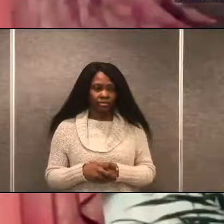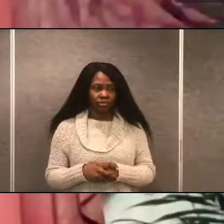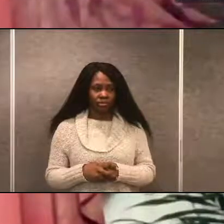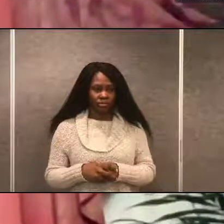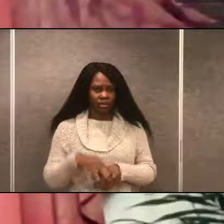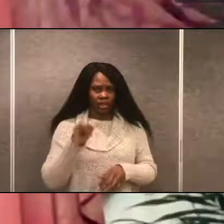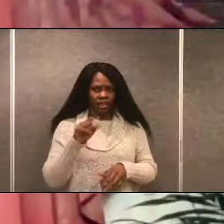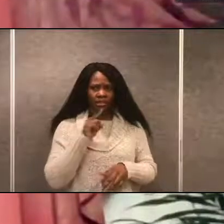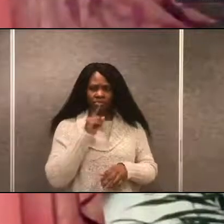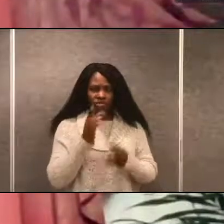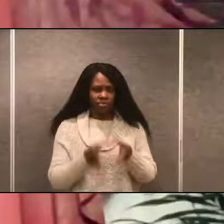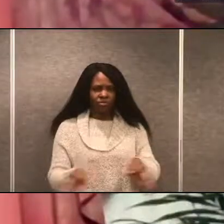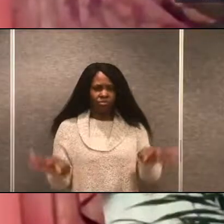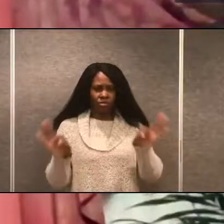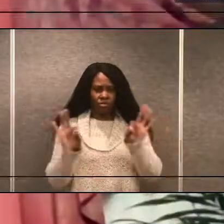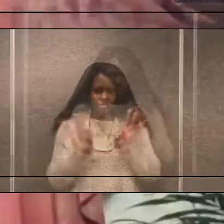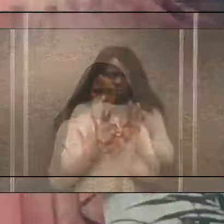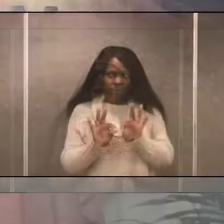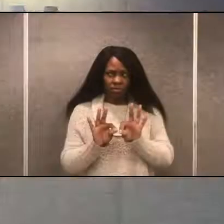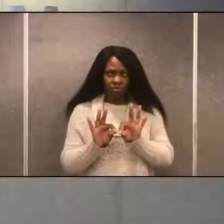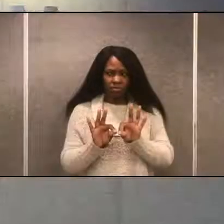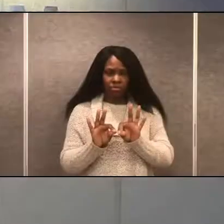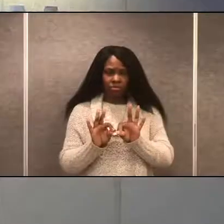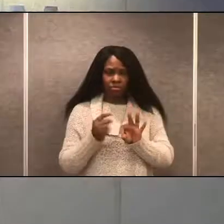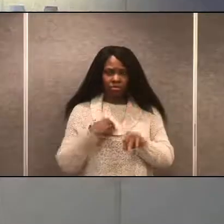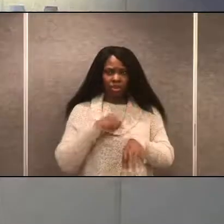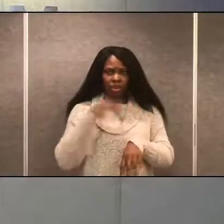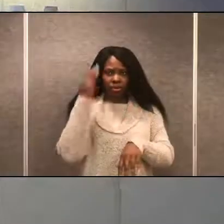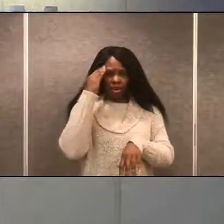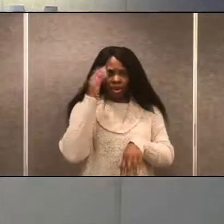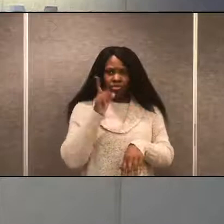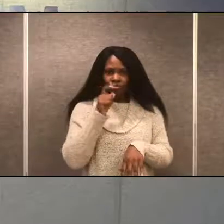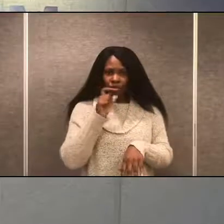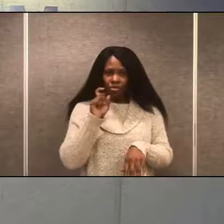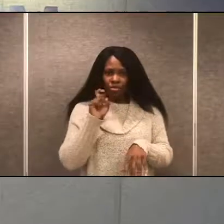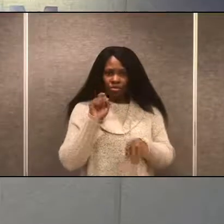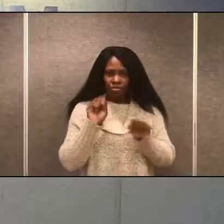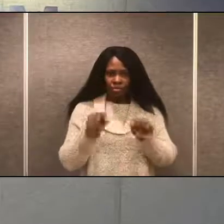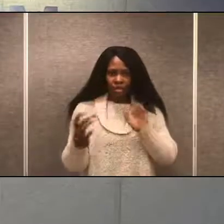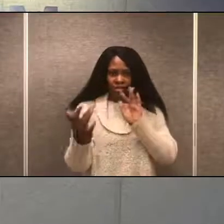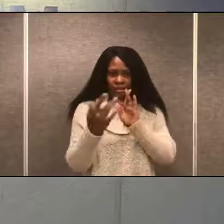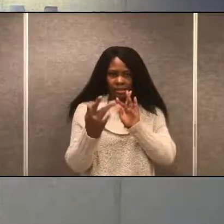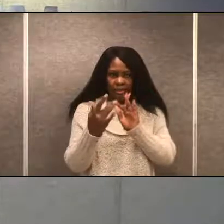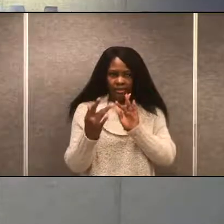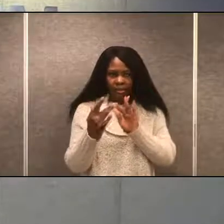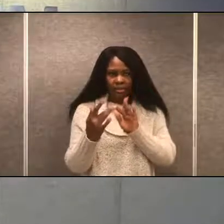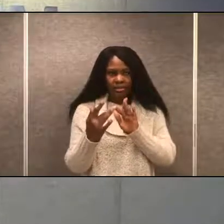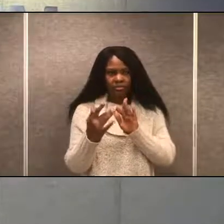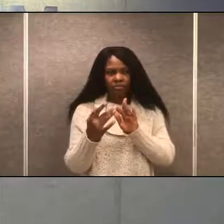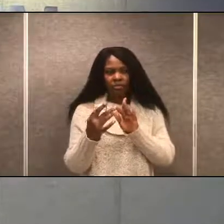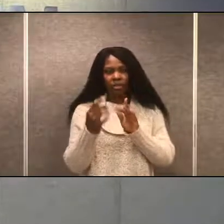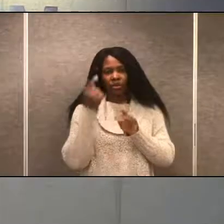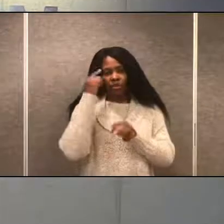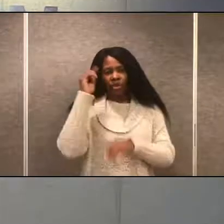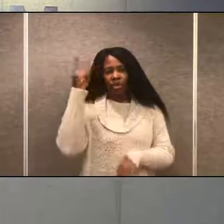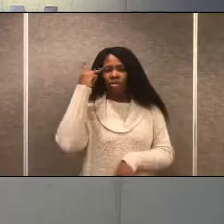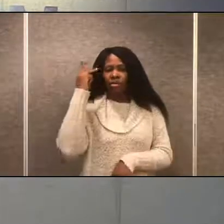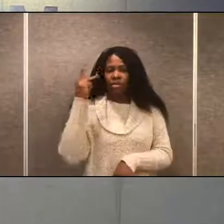that's important, that we know who to reach out to, from the parents,